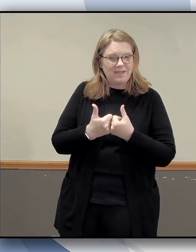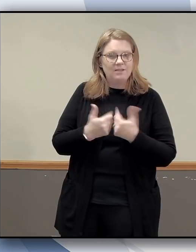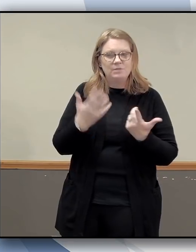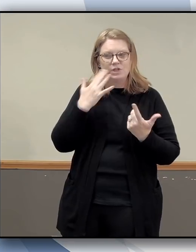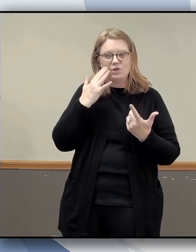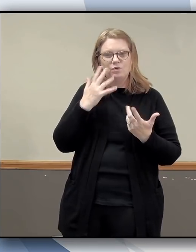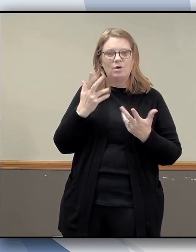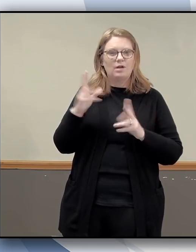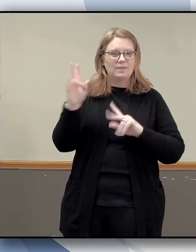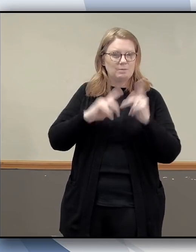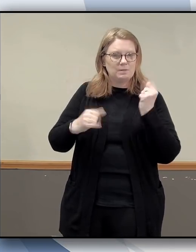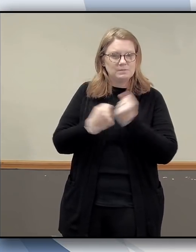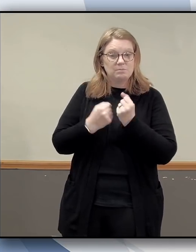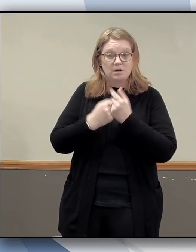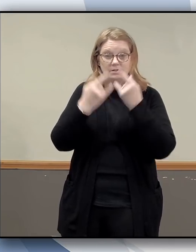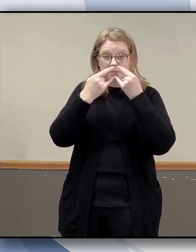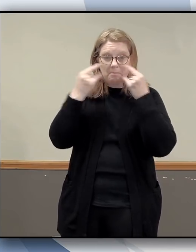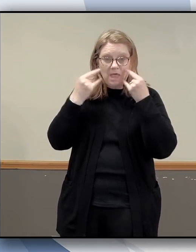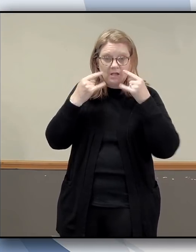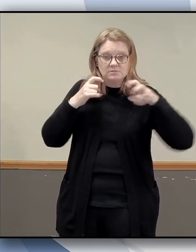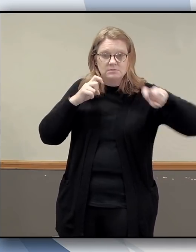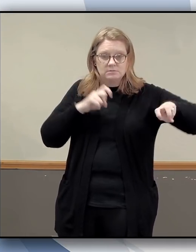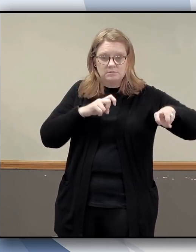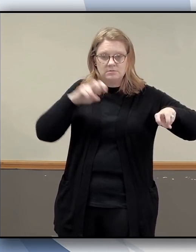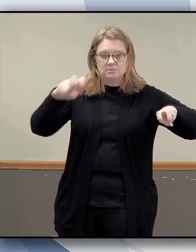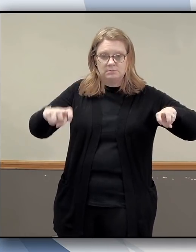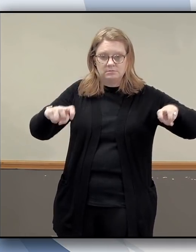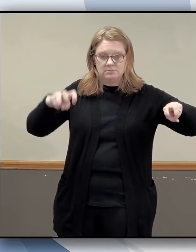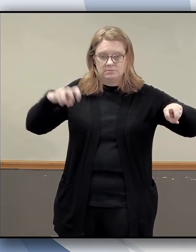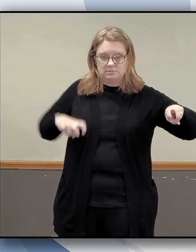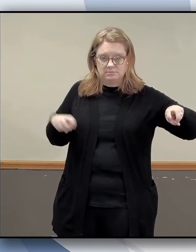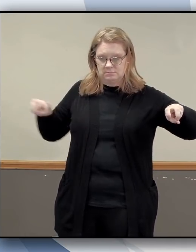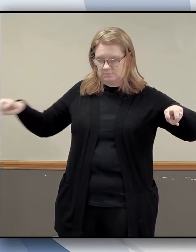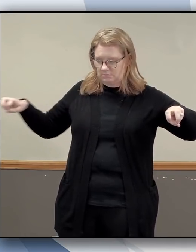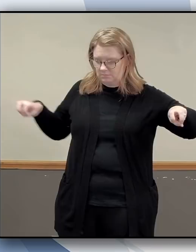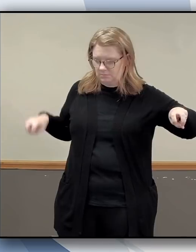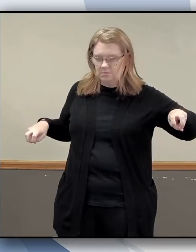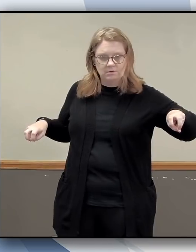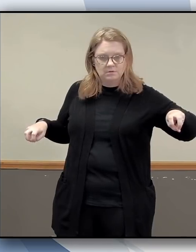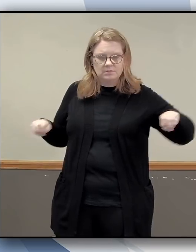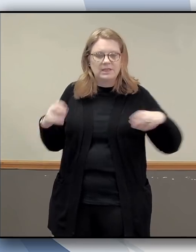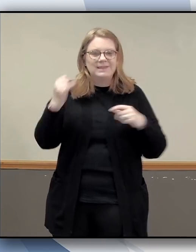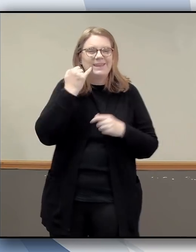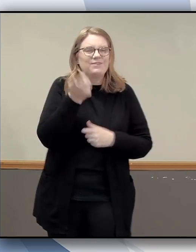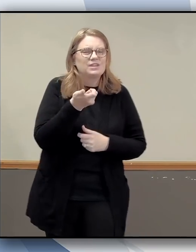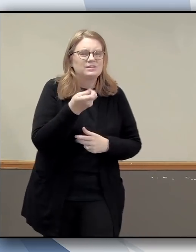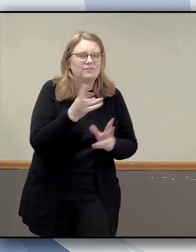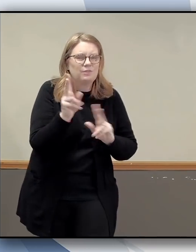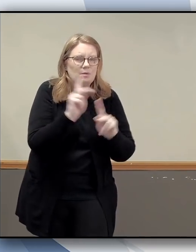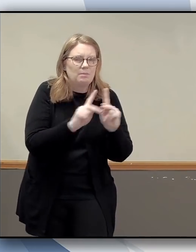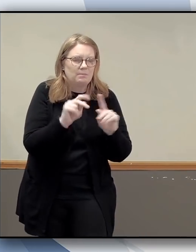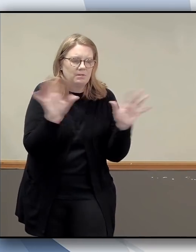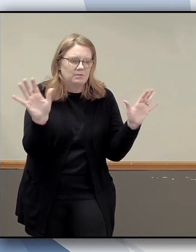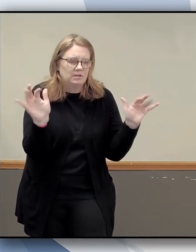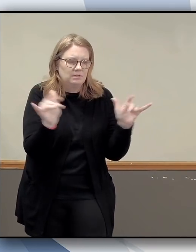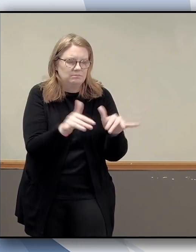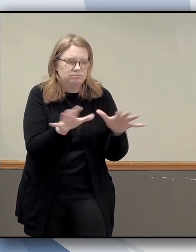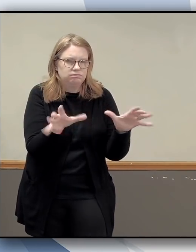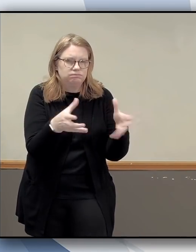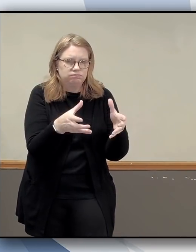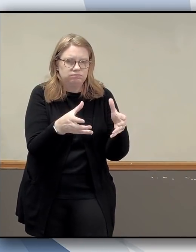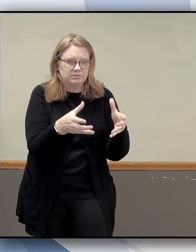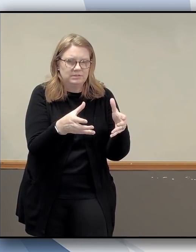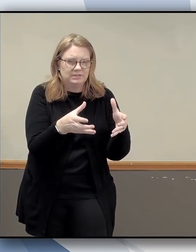the fans are wearing masks, that's very different than if you've got even a fewer number of people jammed into an indoor space